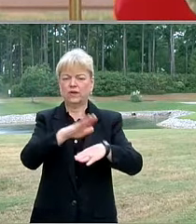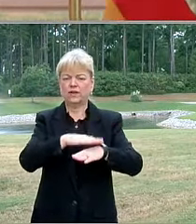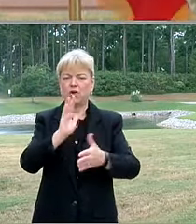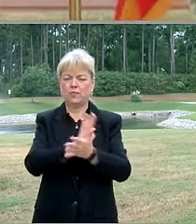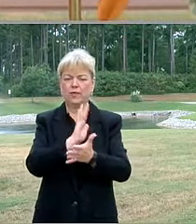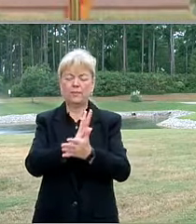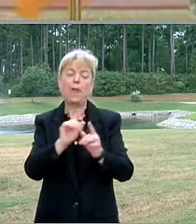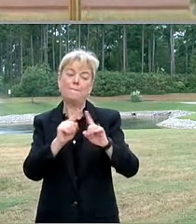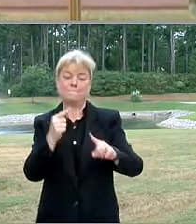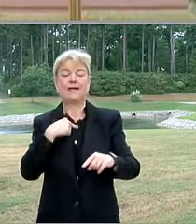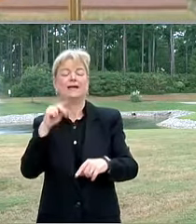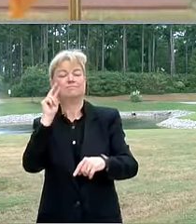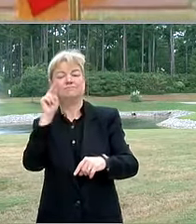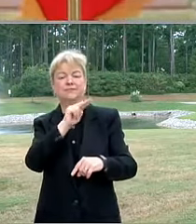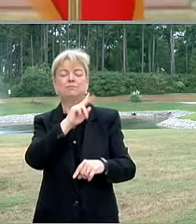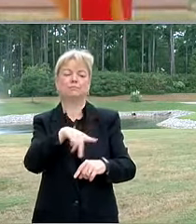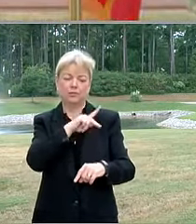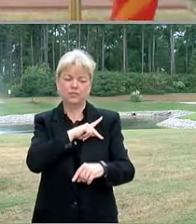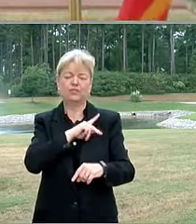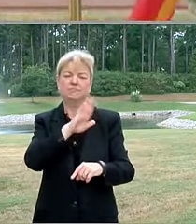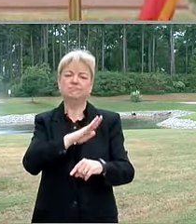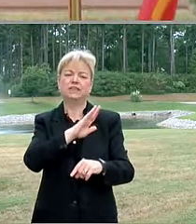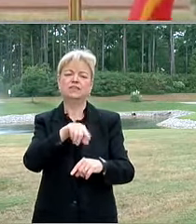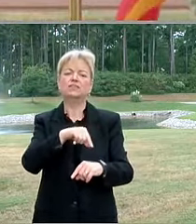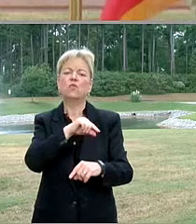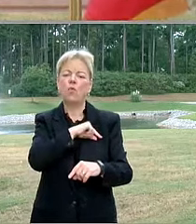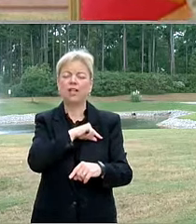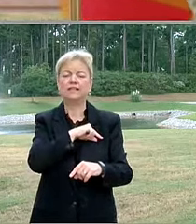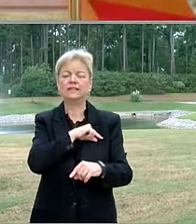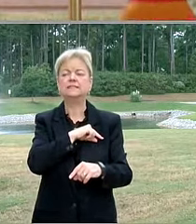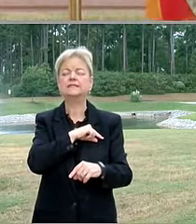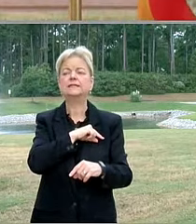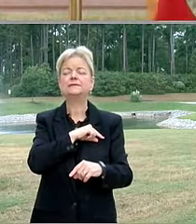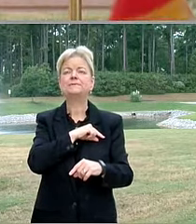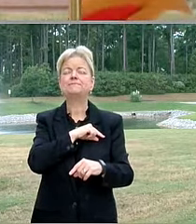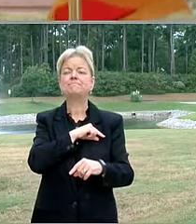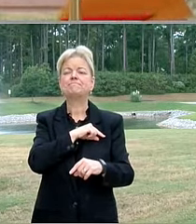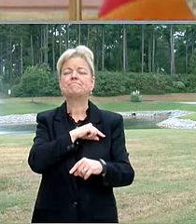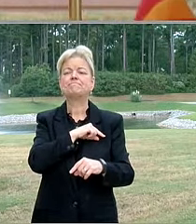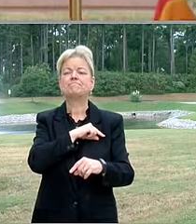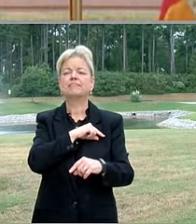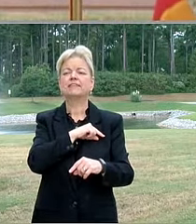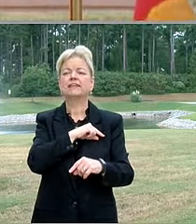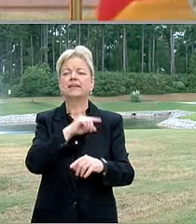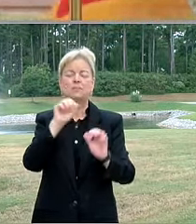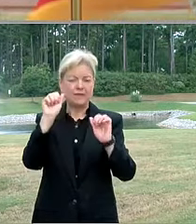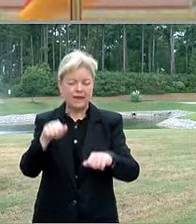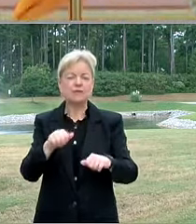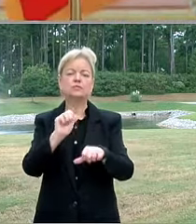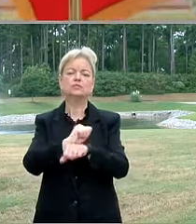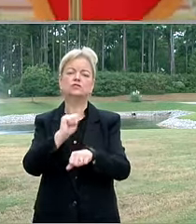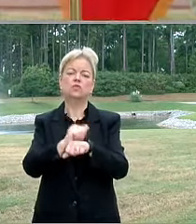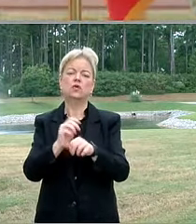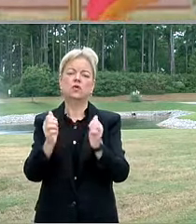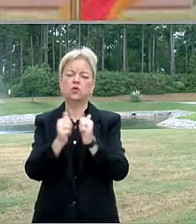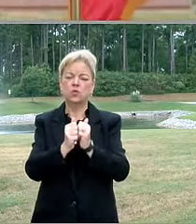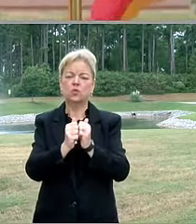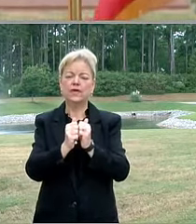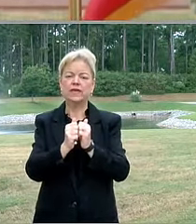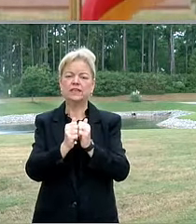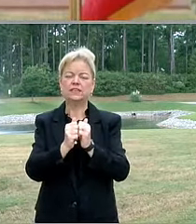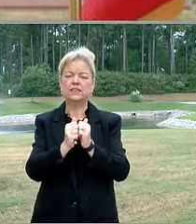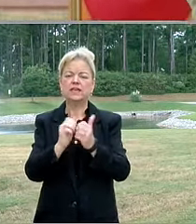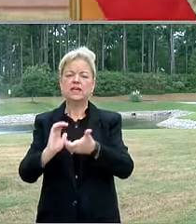but I've seen it personally. His qualities of being able to work with an